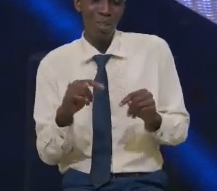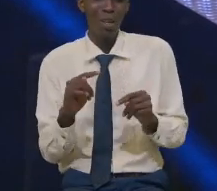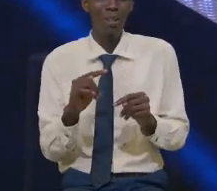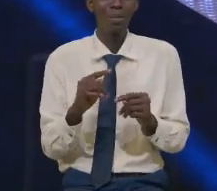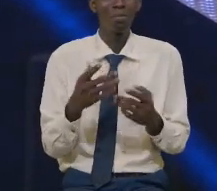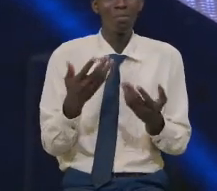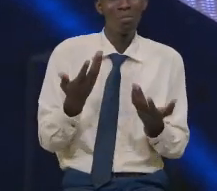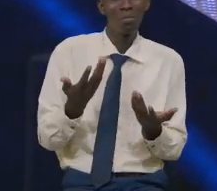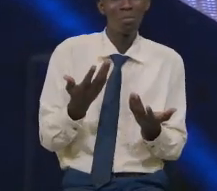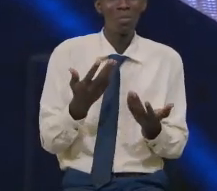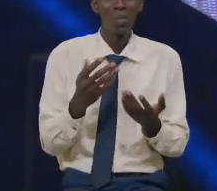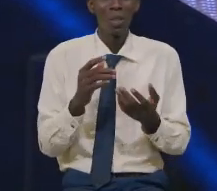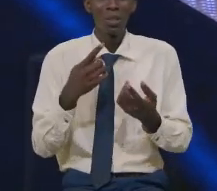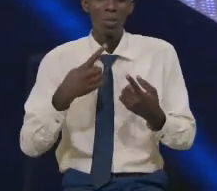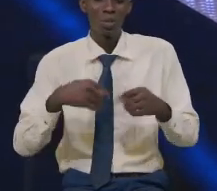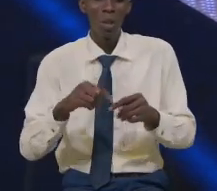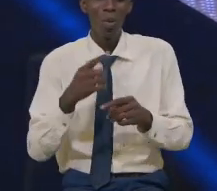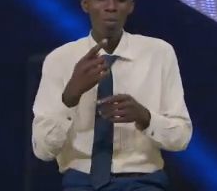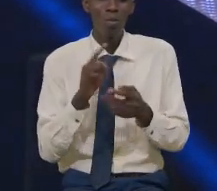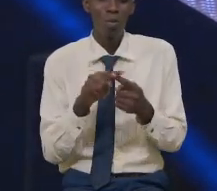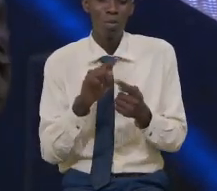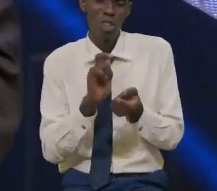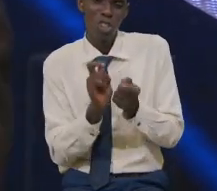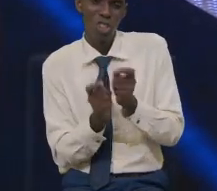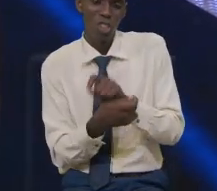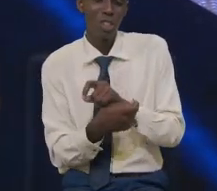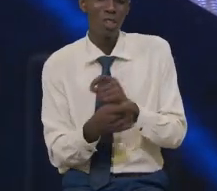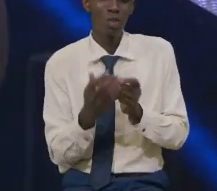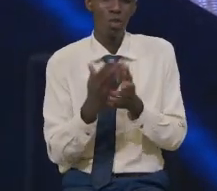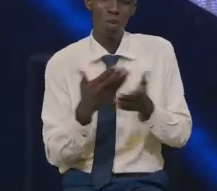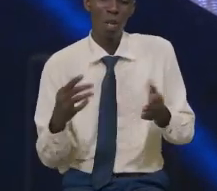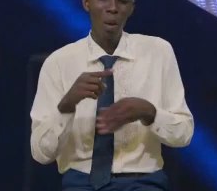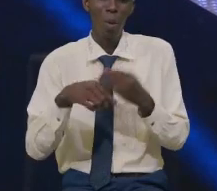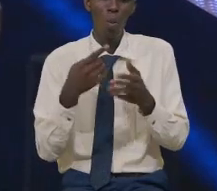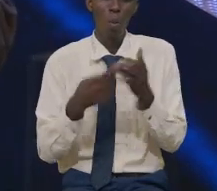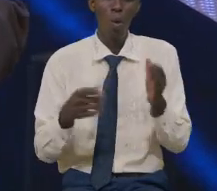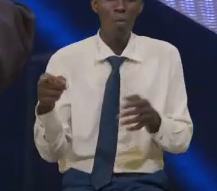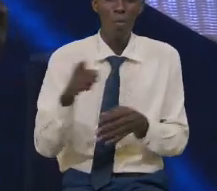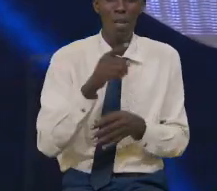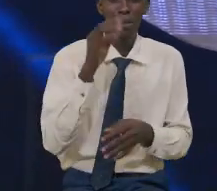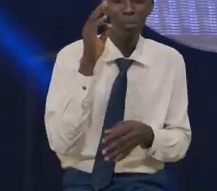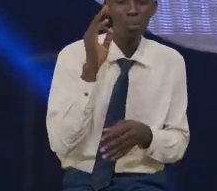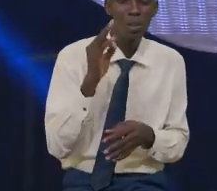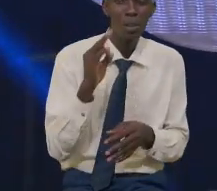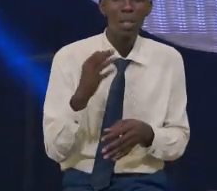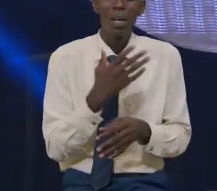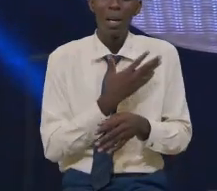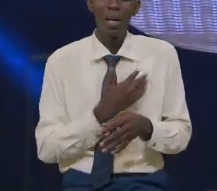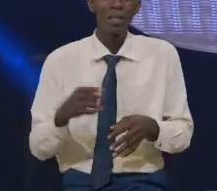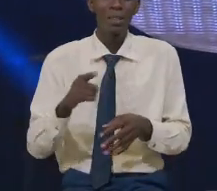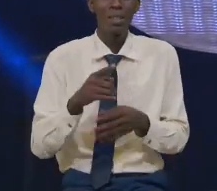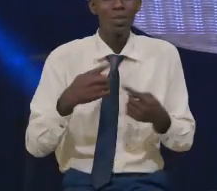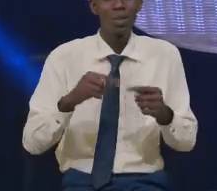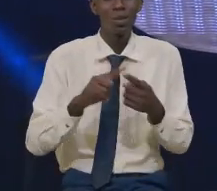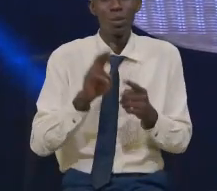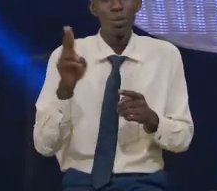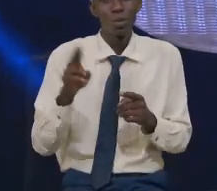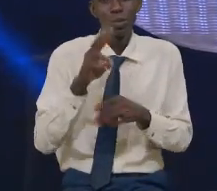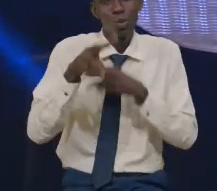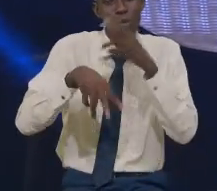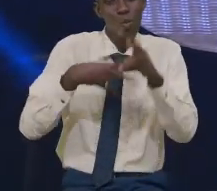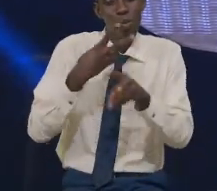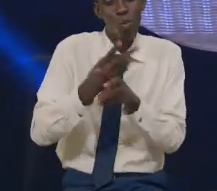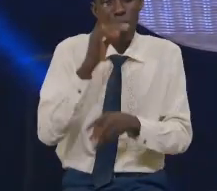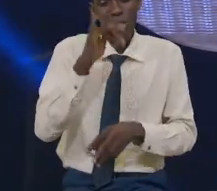they abridge what they say, they modify what they say, and they diplomatically kind